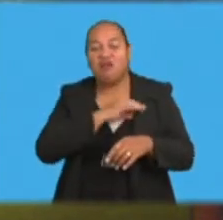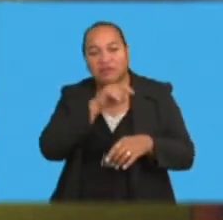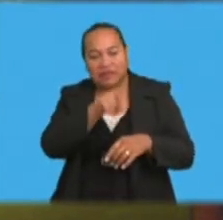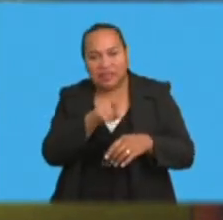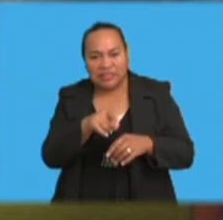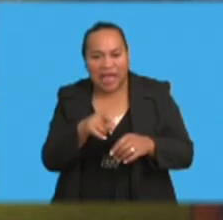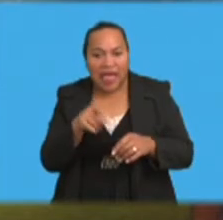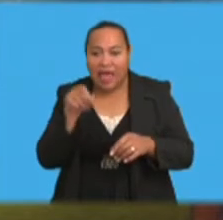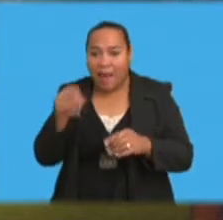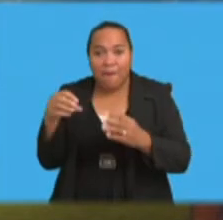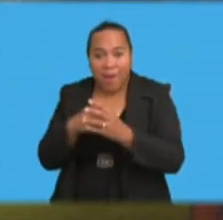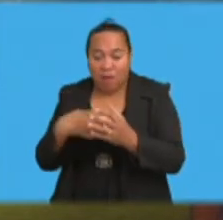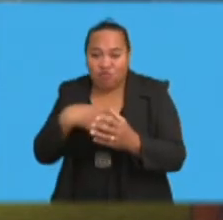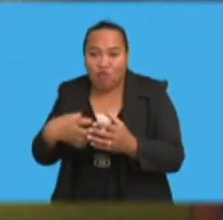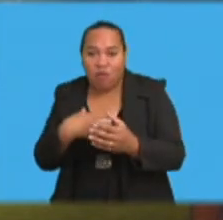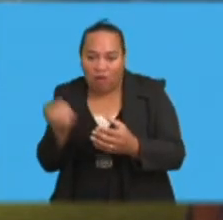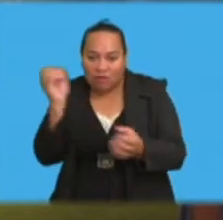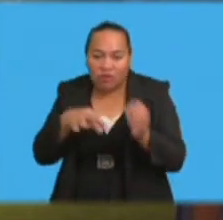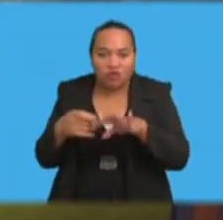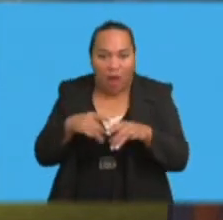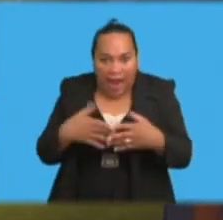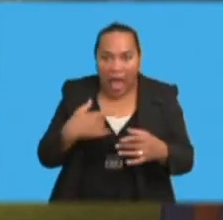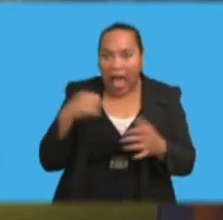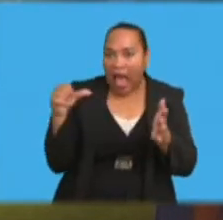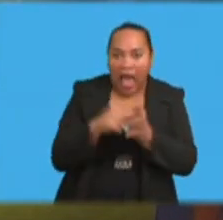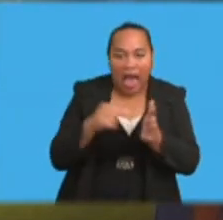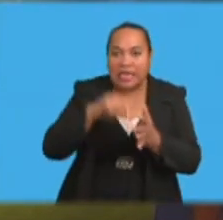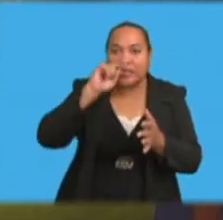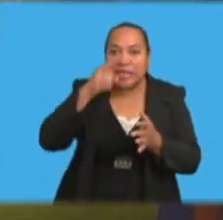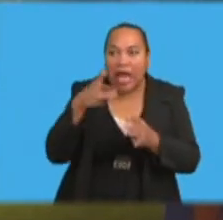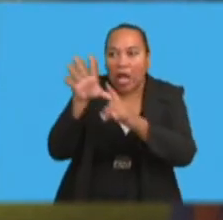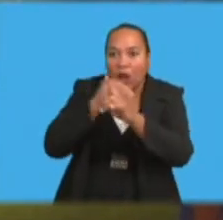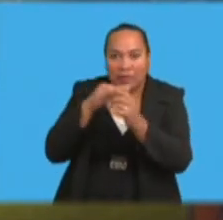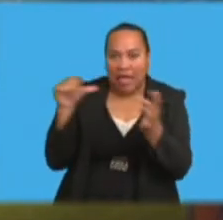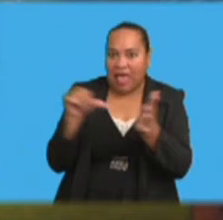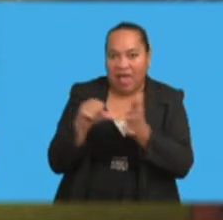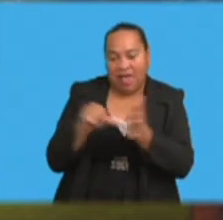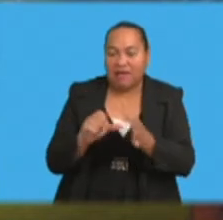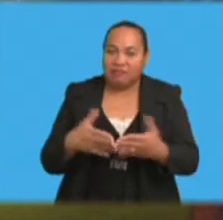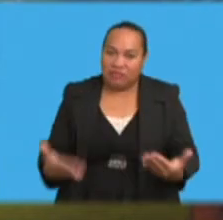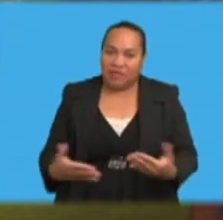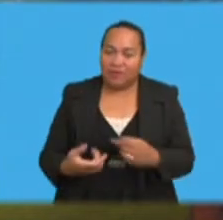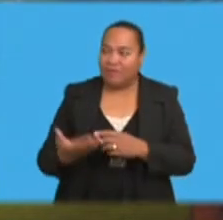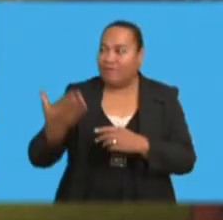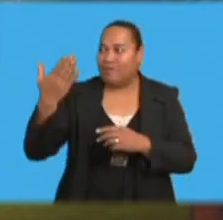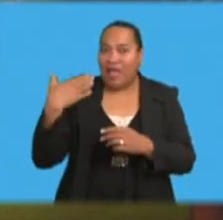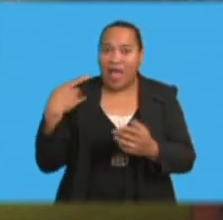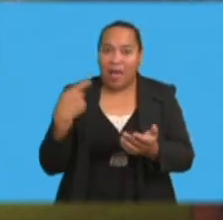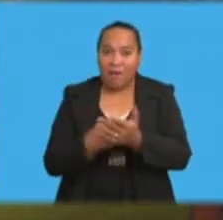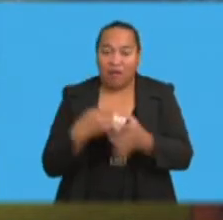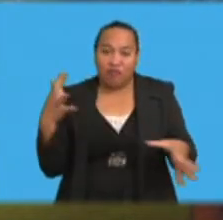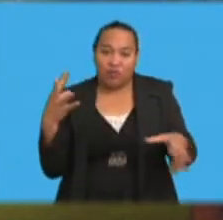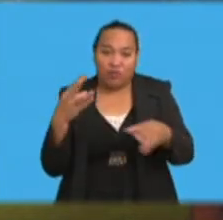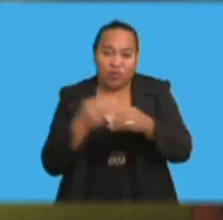features that the bank has invested in are effective. Madam Speaker, over the last 10 years, our currency in circulation has